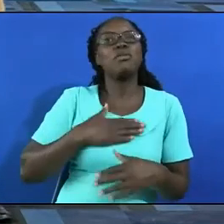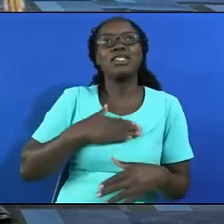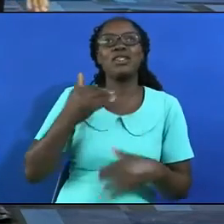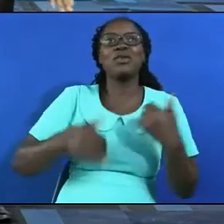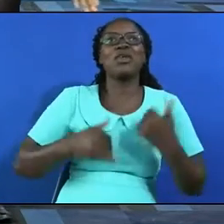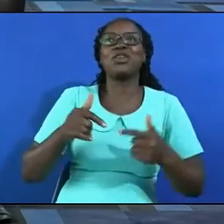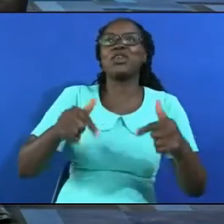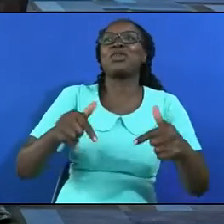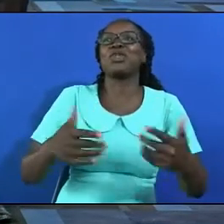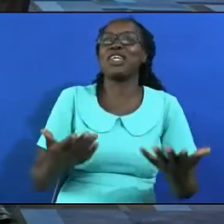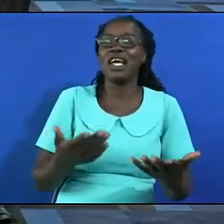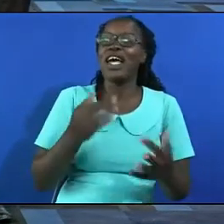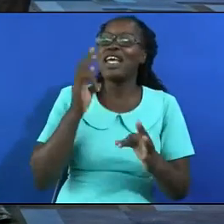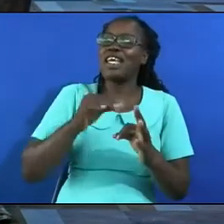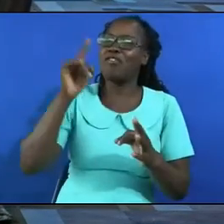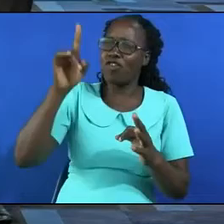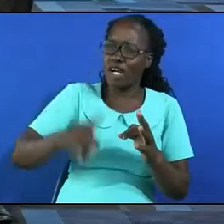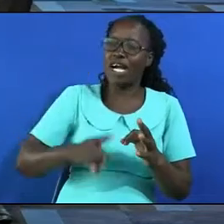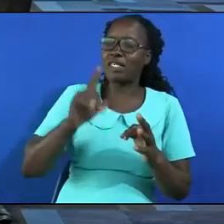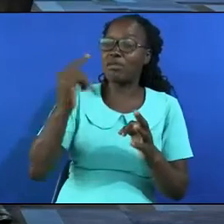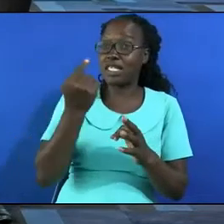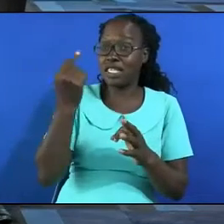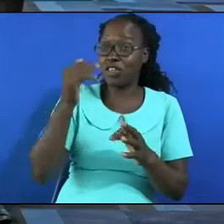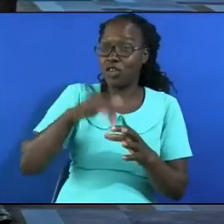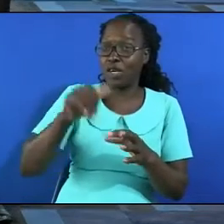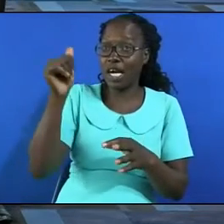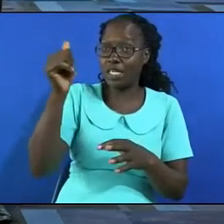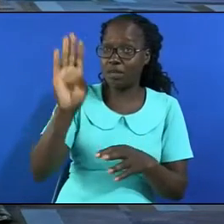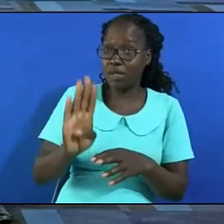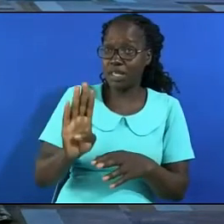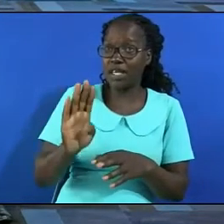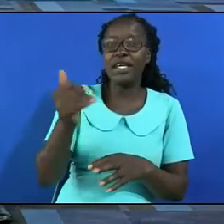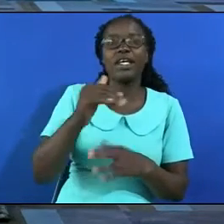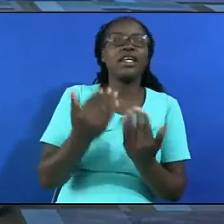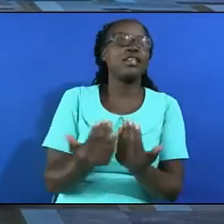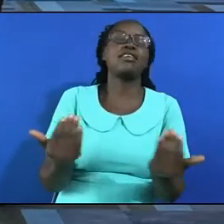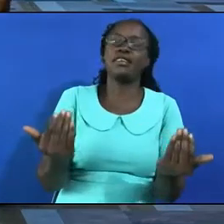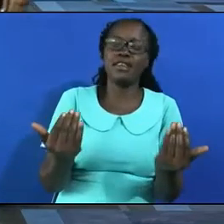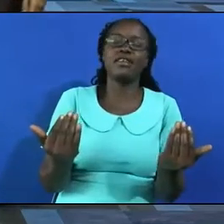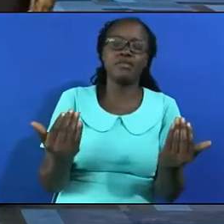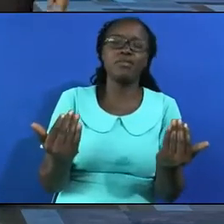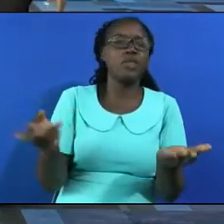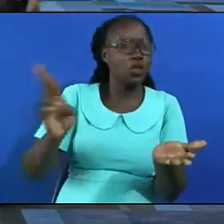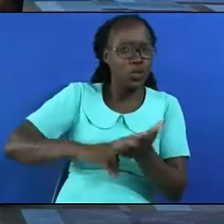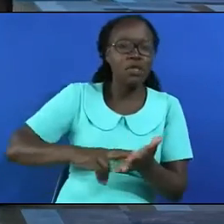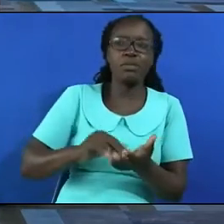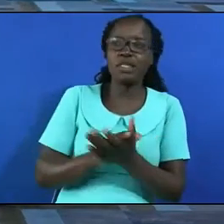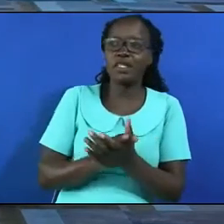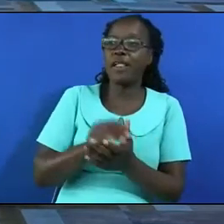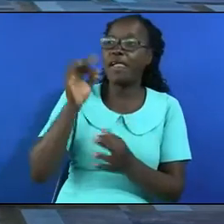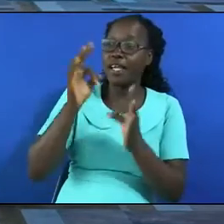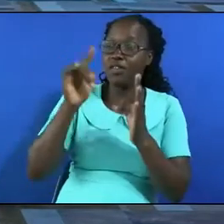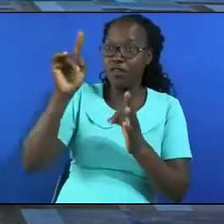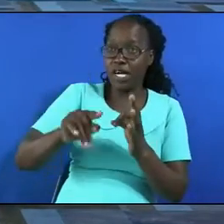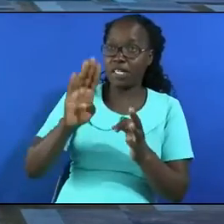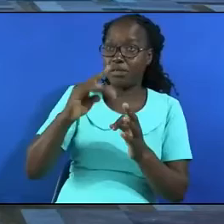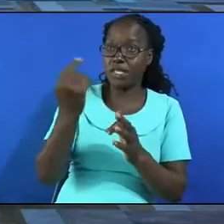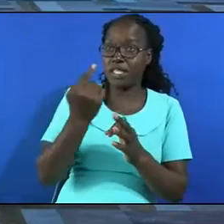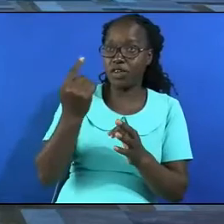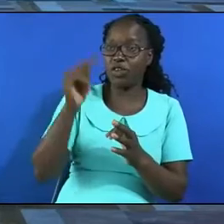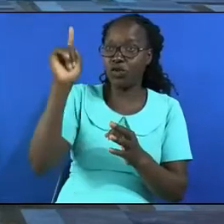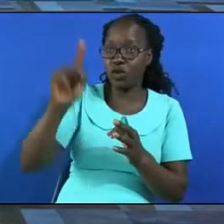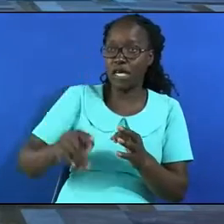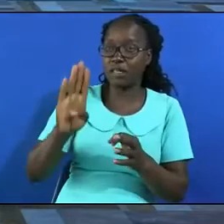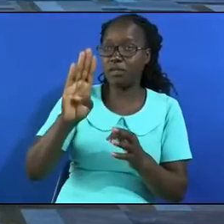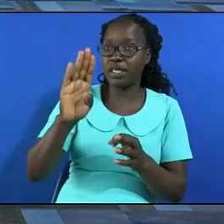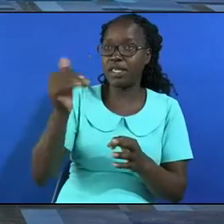Are we together? If you can't be single, you can't be what? Anything. Let's repeat again. If you can't be single, you